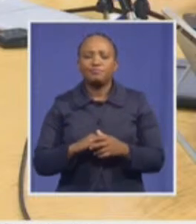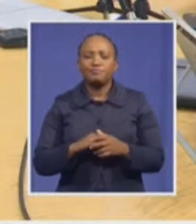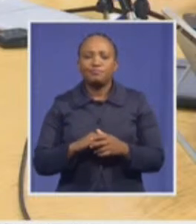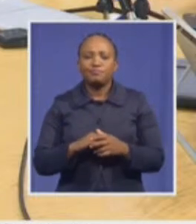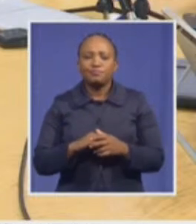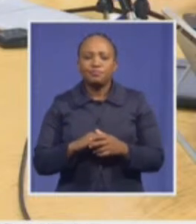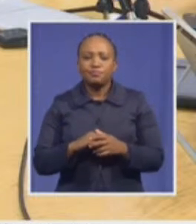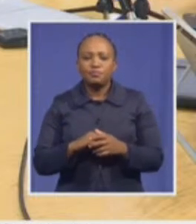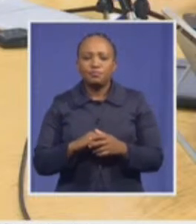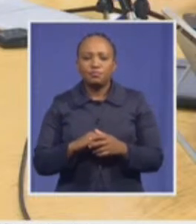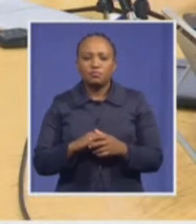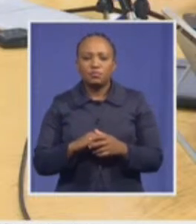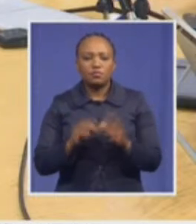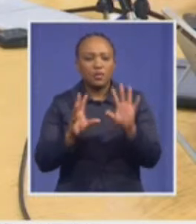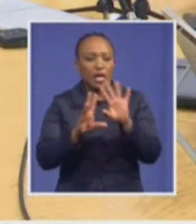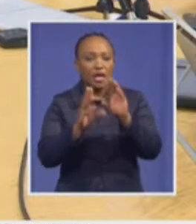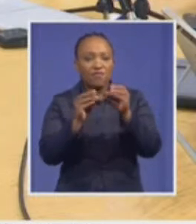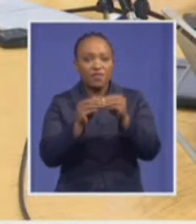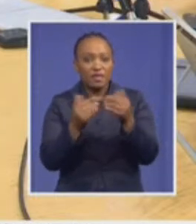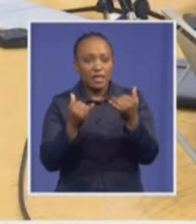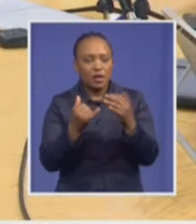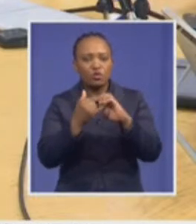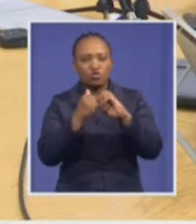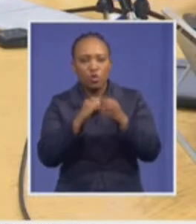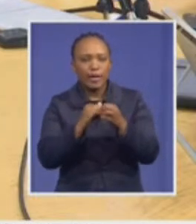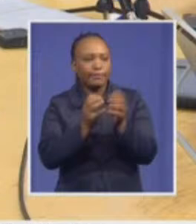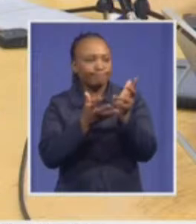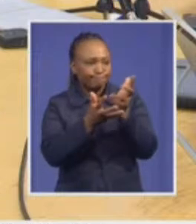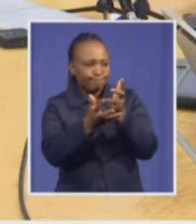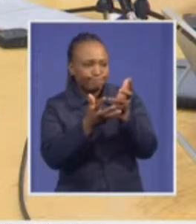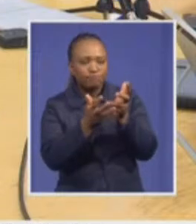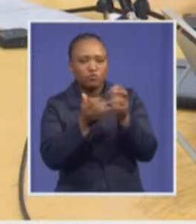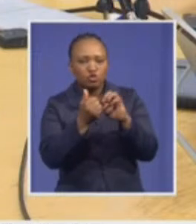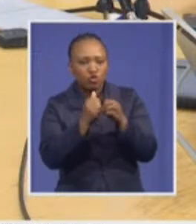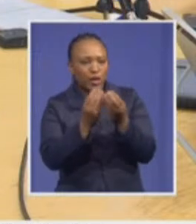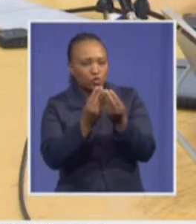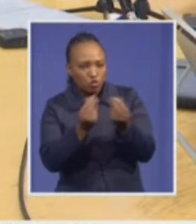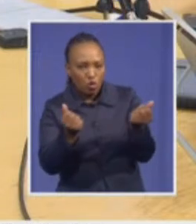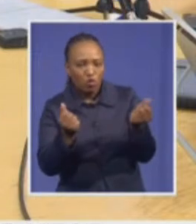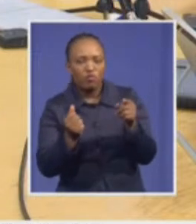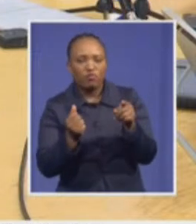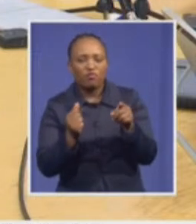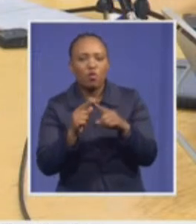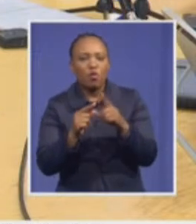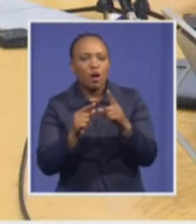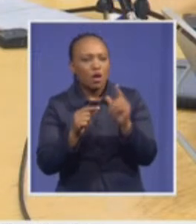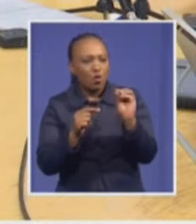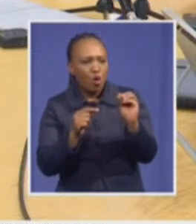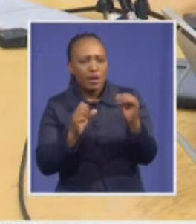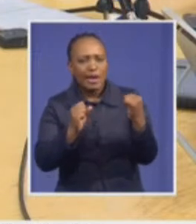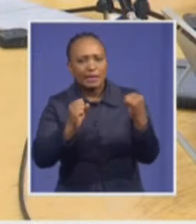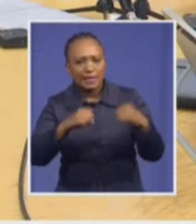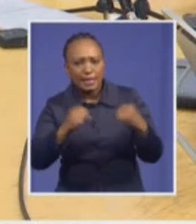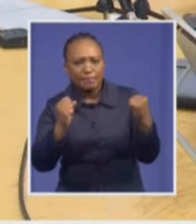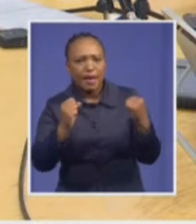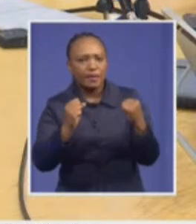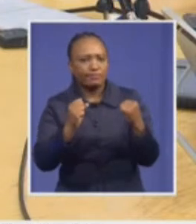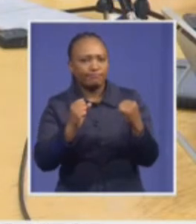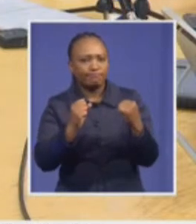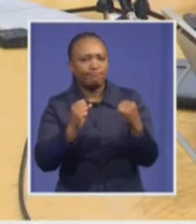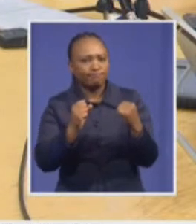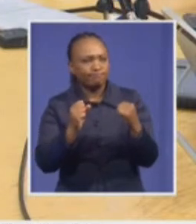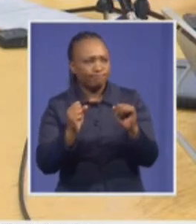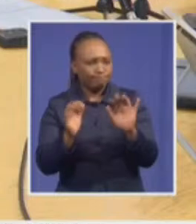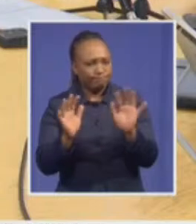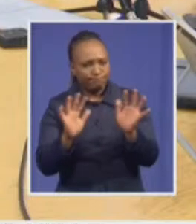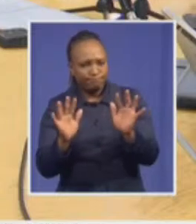loose ends. Correct. So there are discussions around settlement, and you are almost at the end. Can you then deal with what